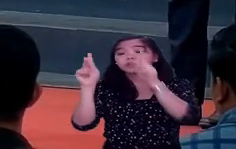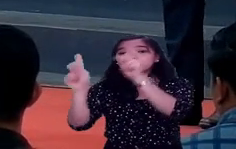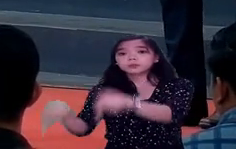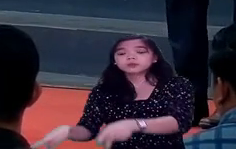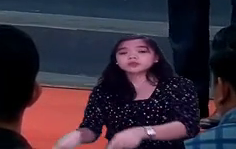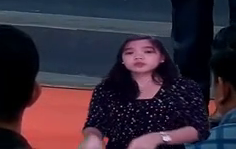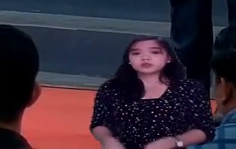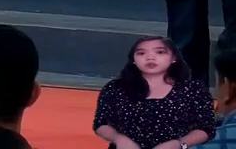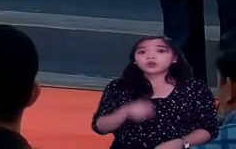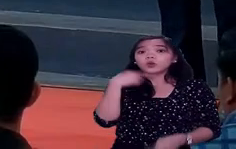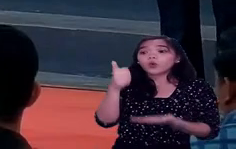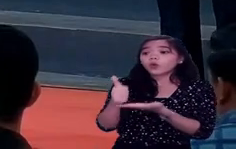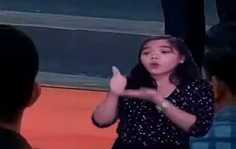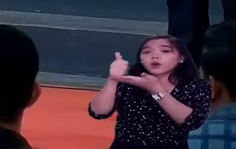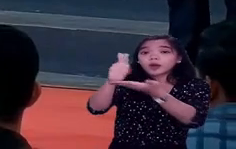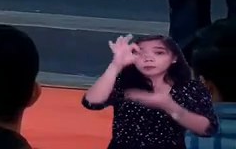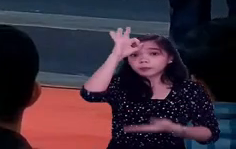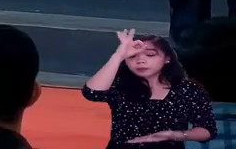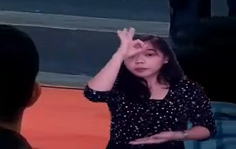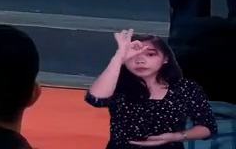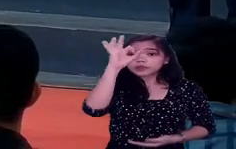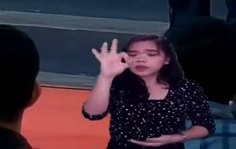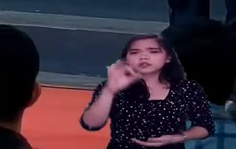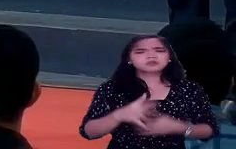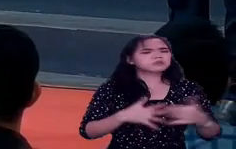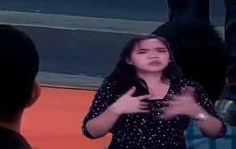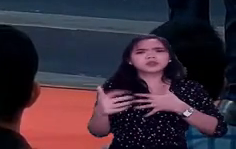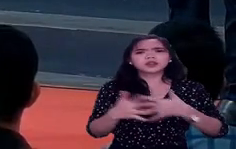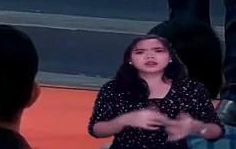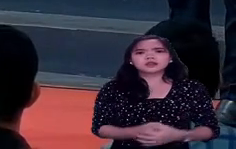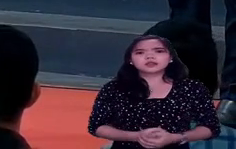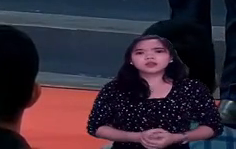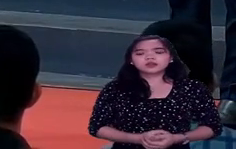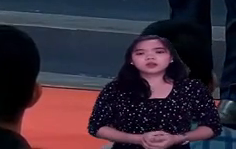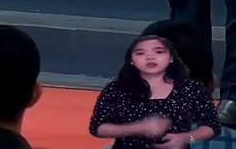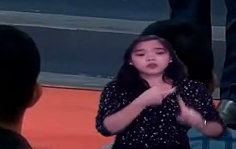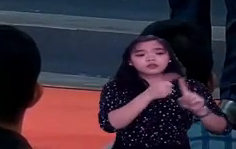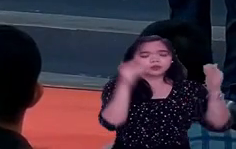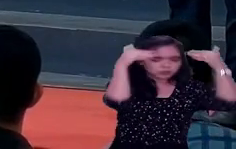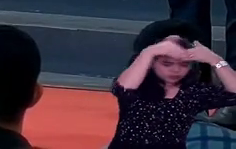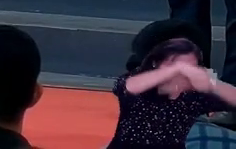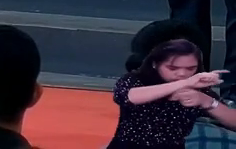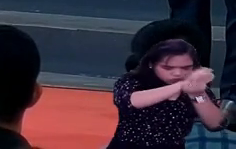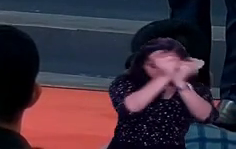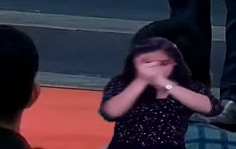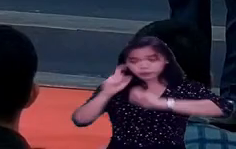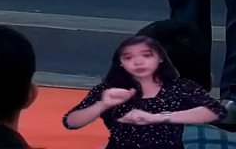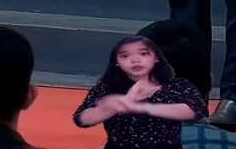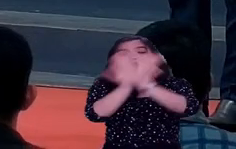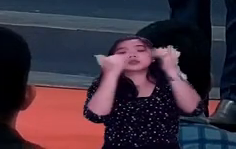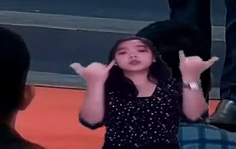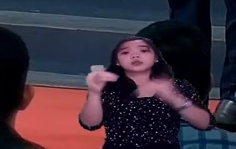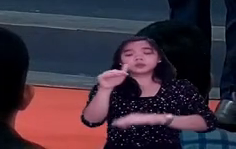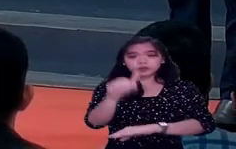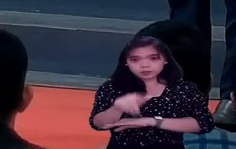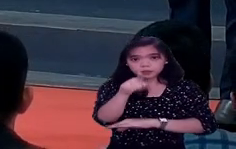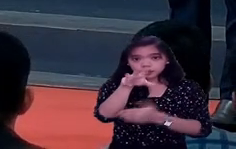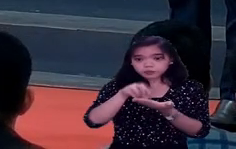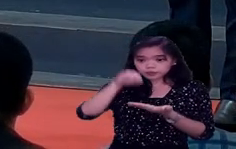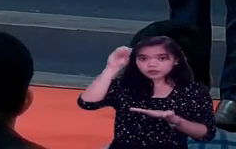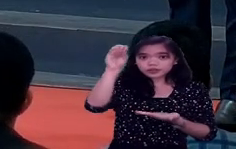that person live from darkness to light for the honor of Jesus Christ. As you give tonight, remember